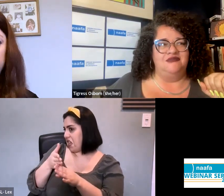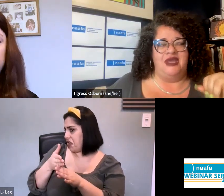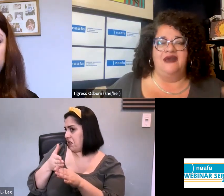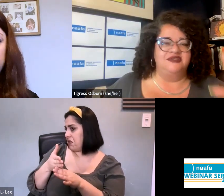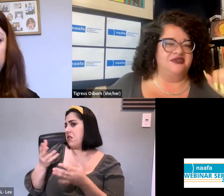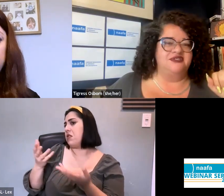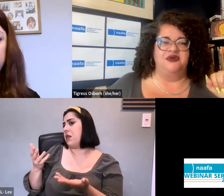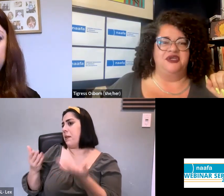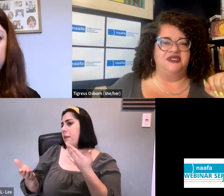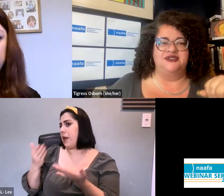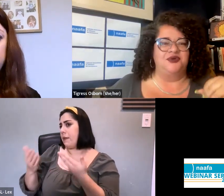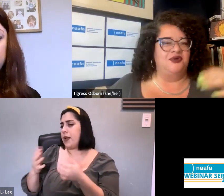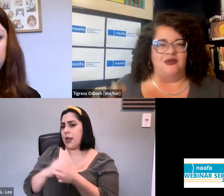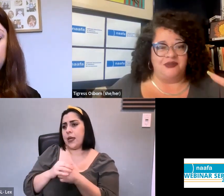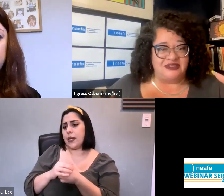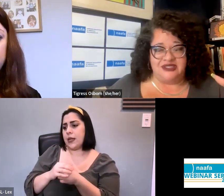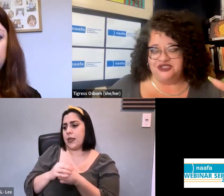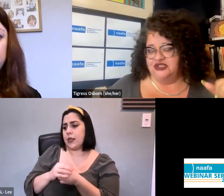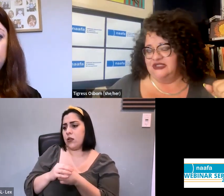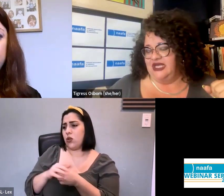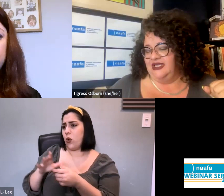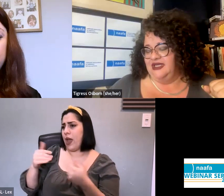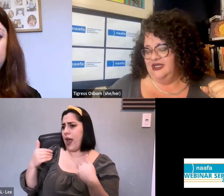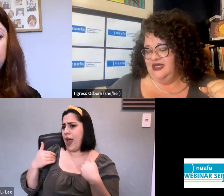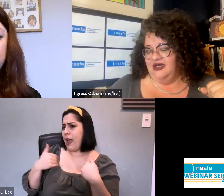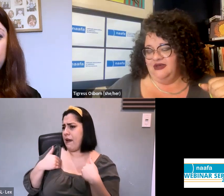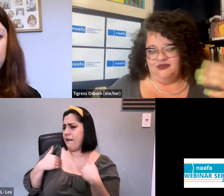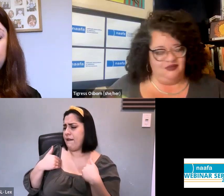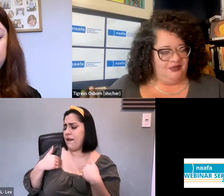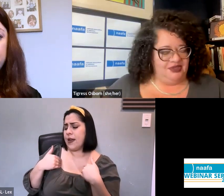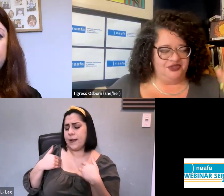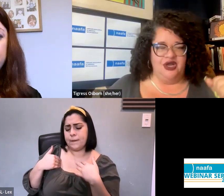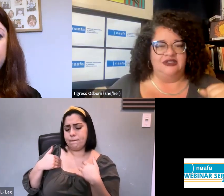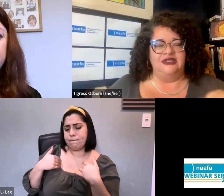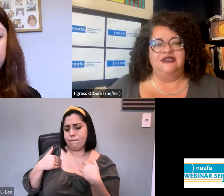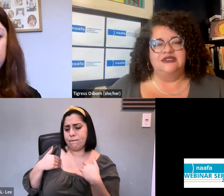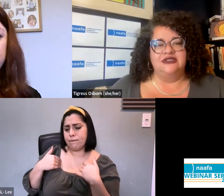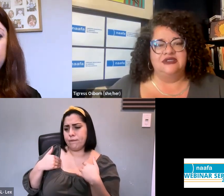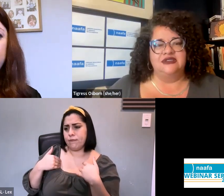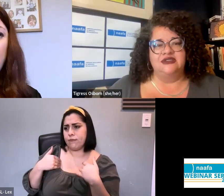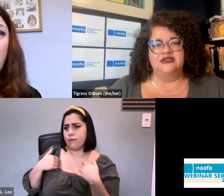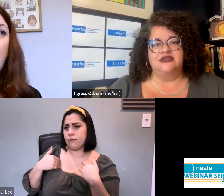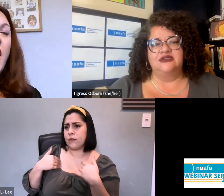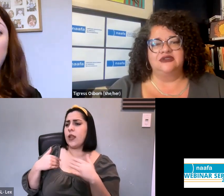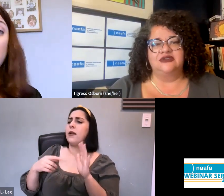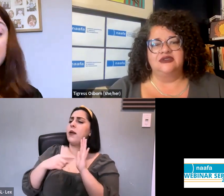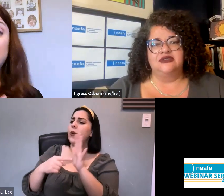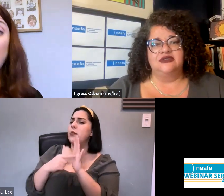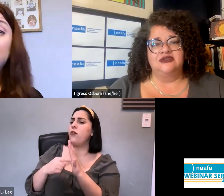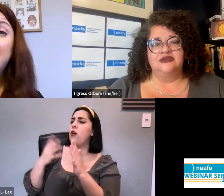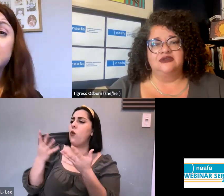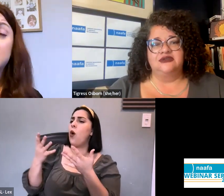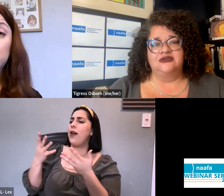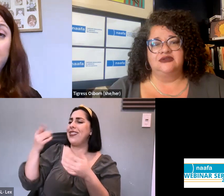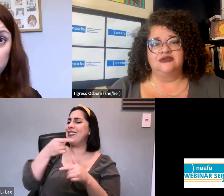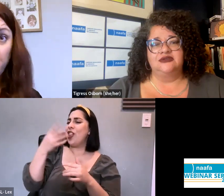they may have a different experience, or what representation looks like amongst your colleagues? A lot